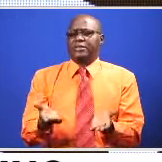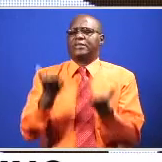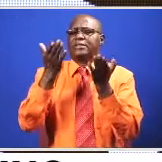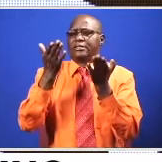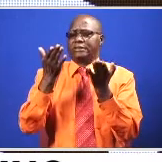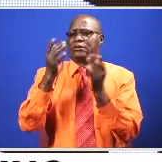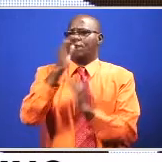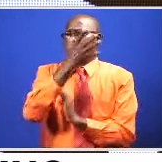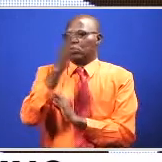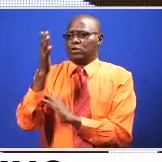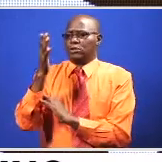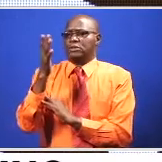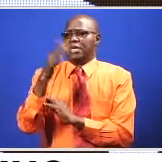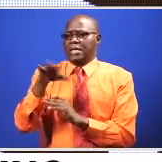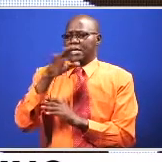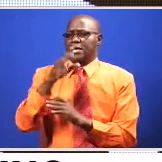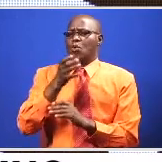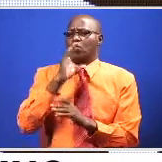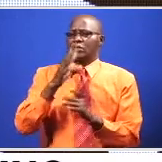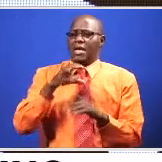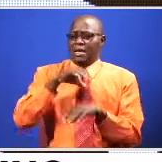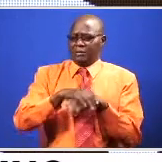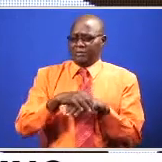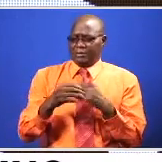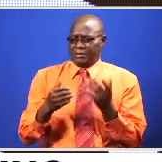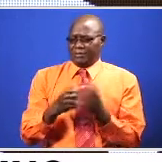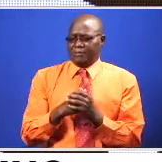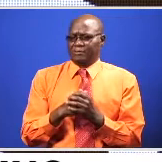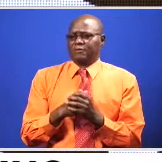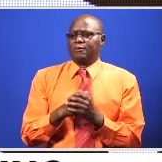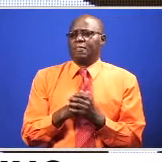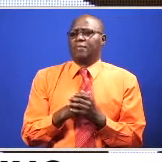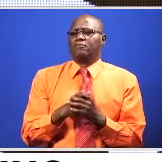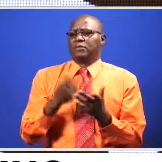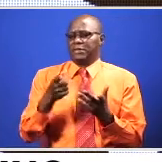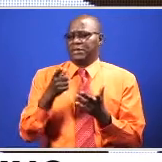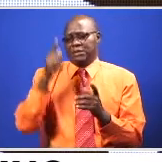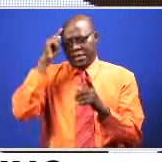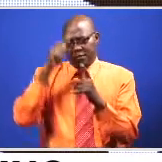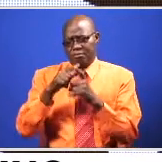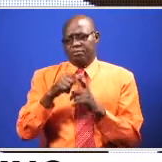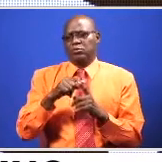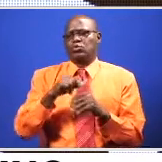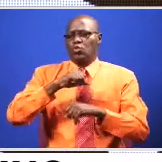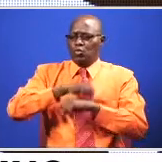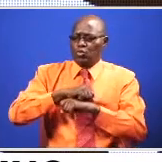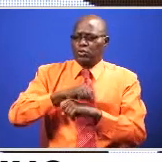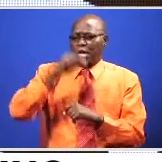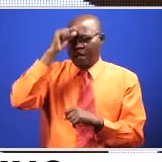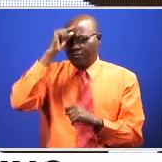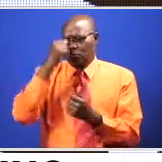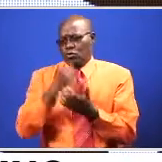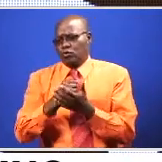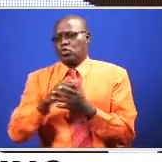catchment areas of Mwache Dam. The initiative also targets schools, government office compounds, and community